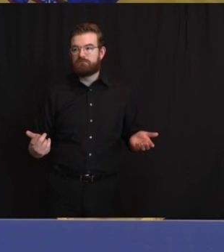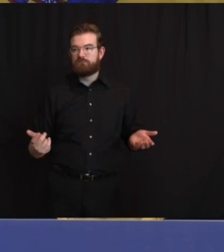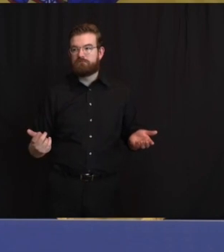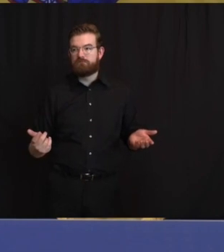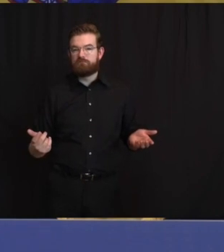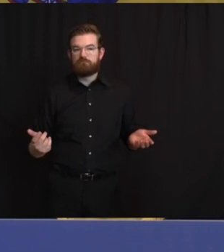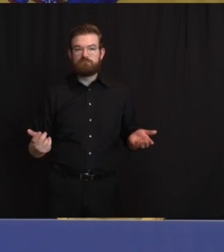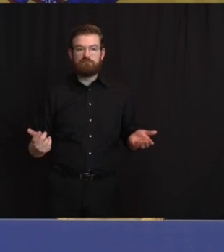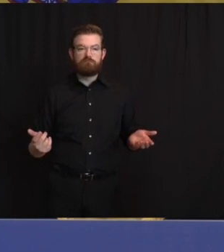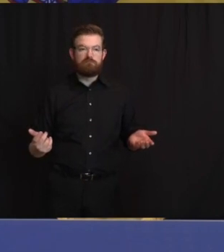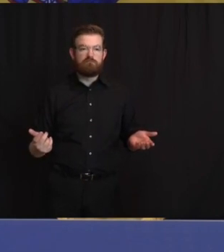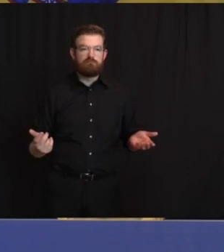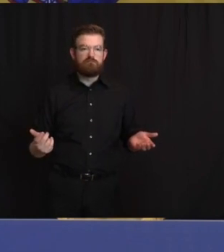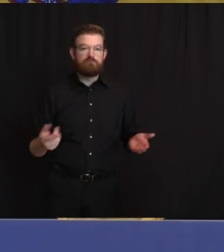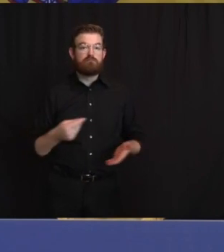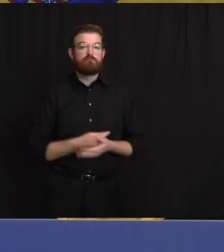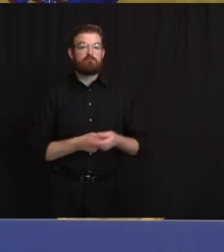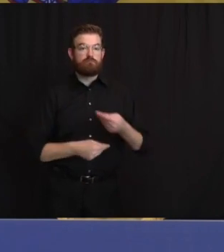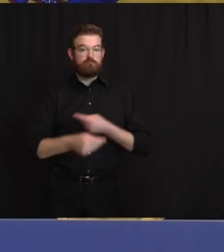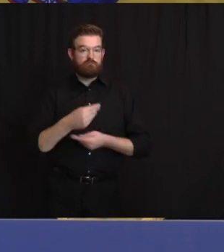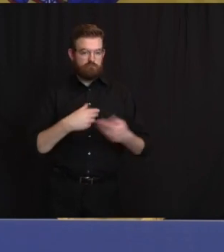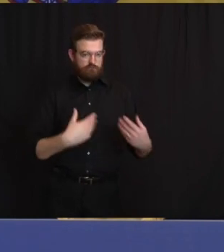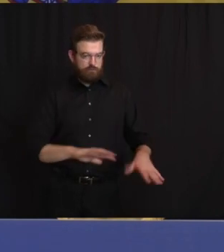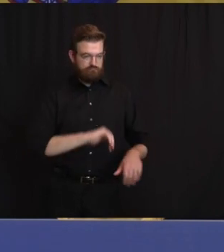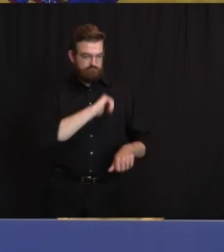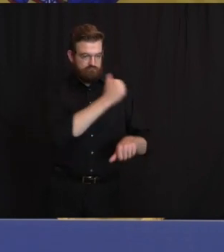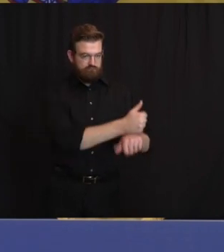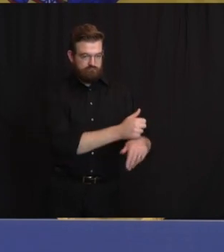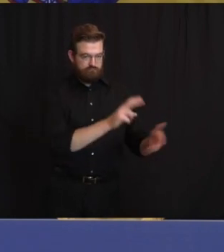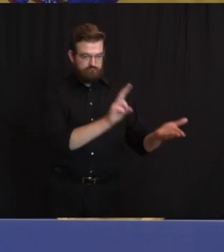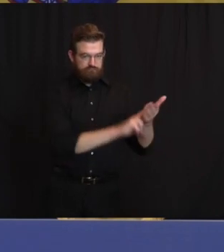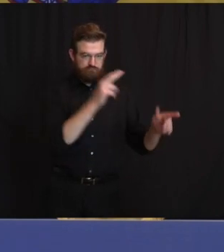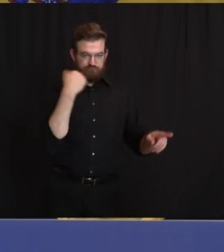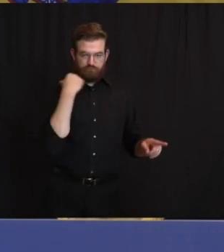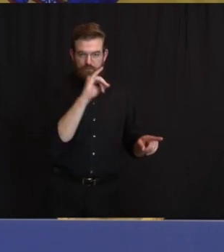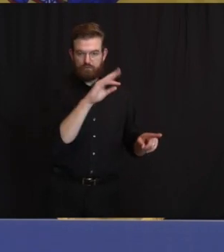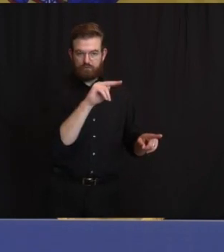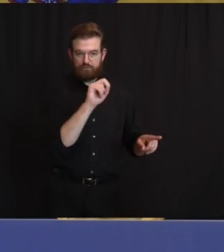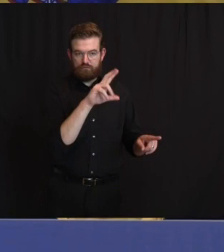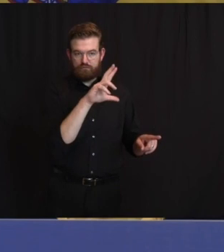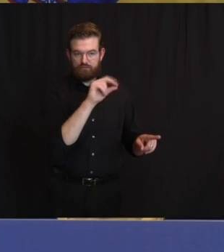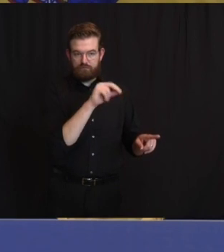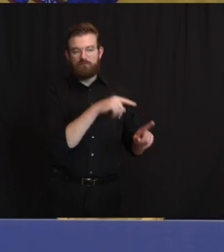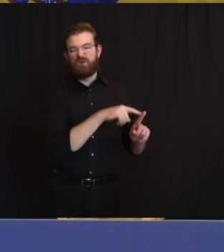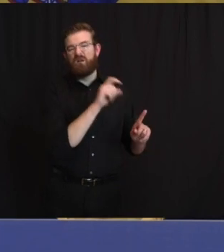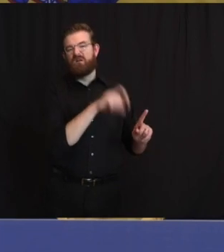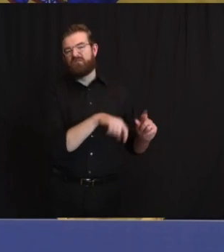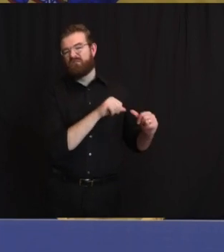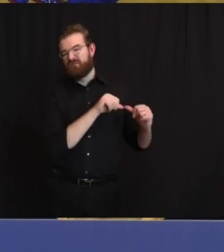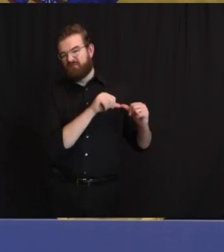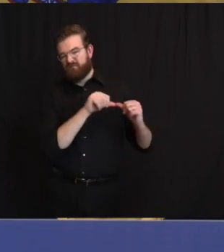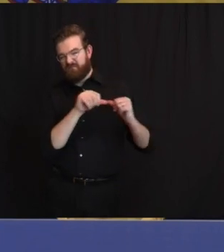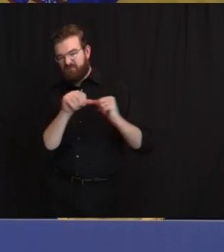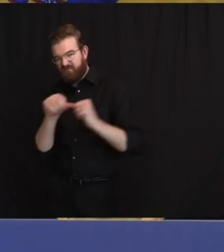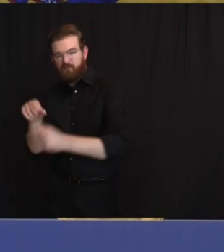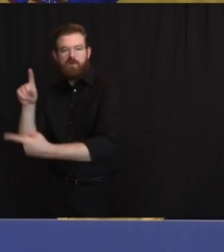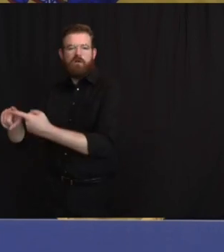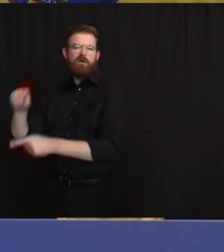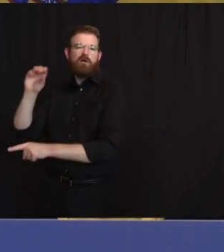we signed. Matt, anything you want to say in terms of the actual mechanics of next steps, et